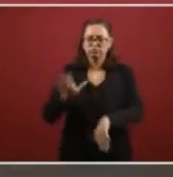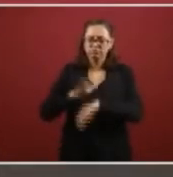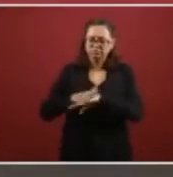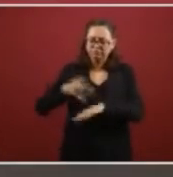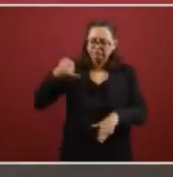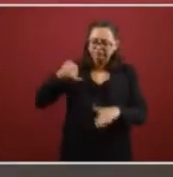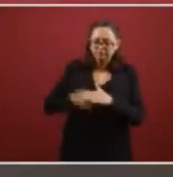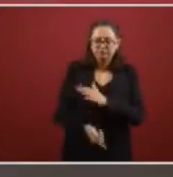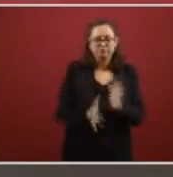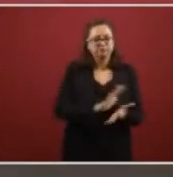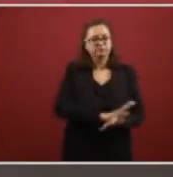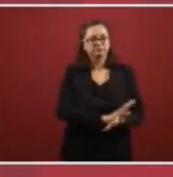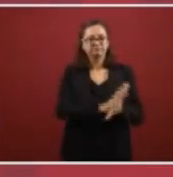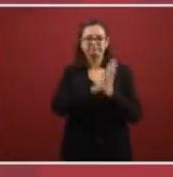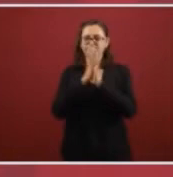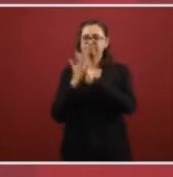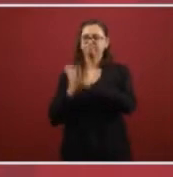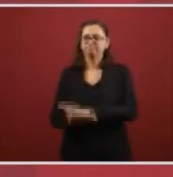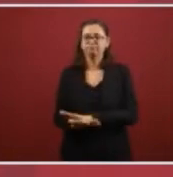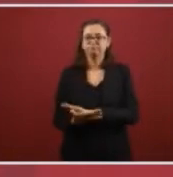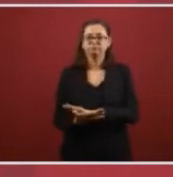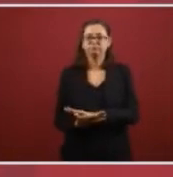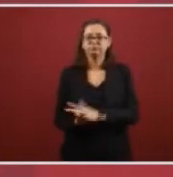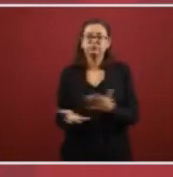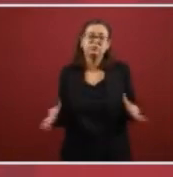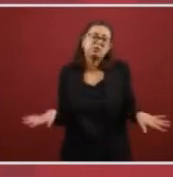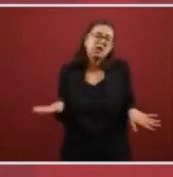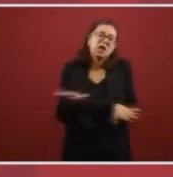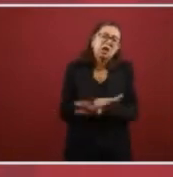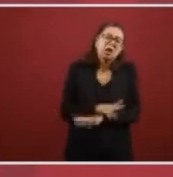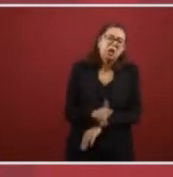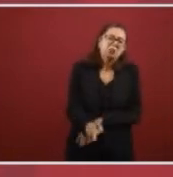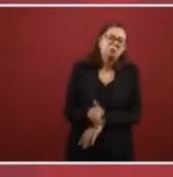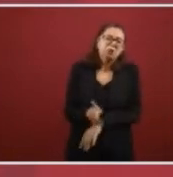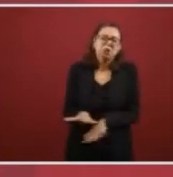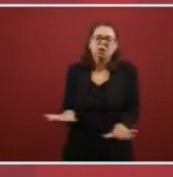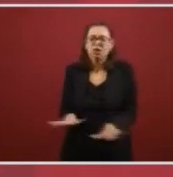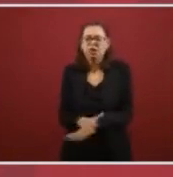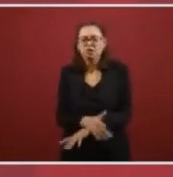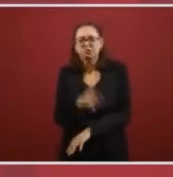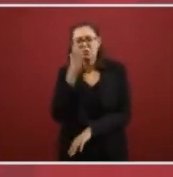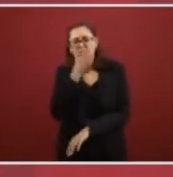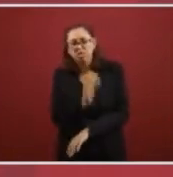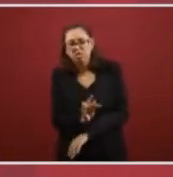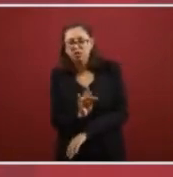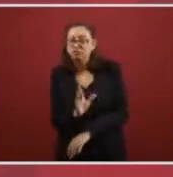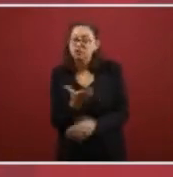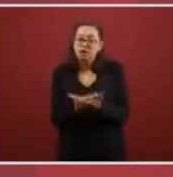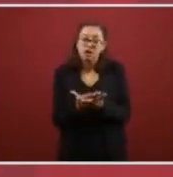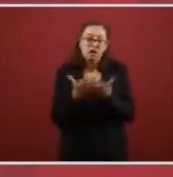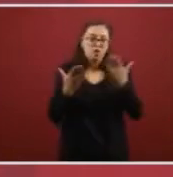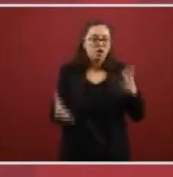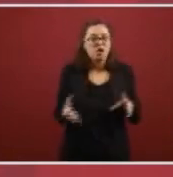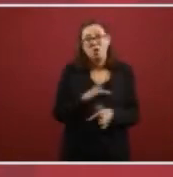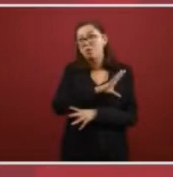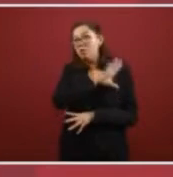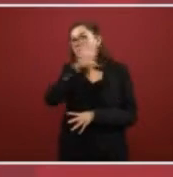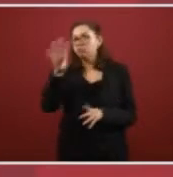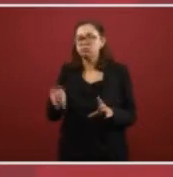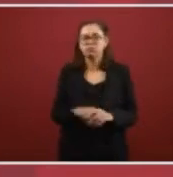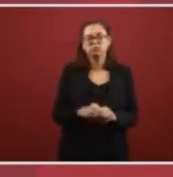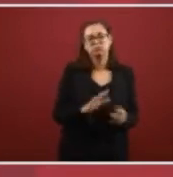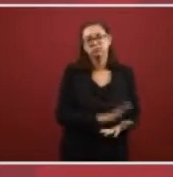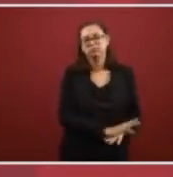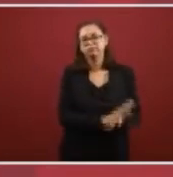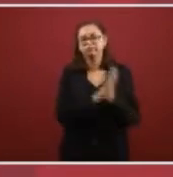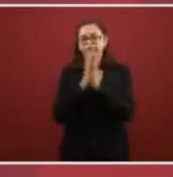causes that are profound. It's a transformation. It's not just a change of government. It's a